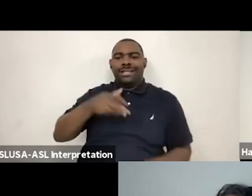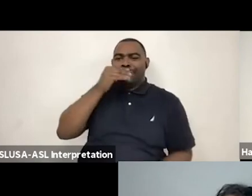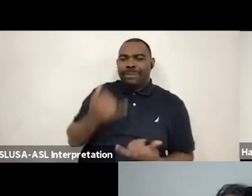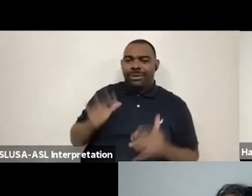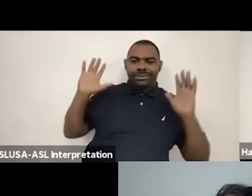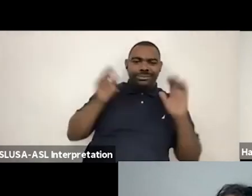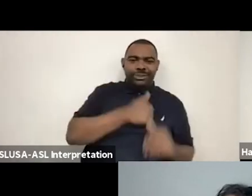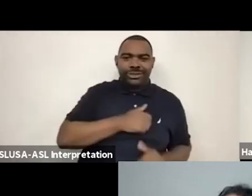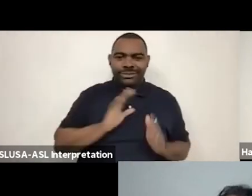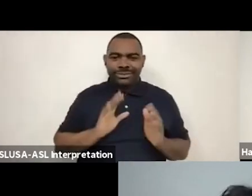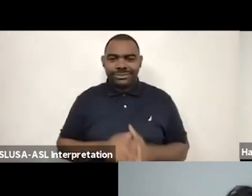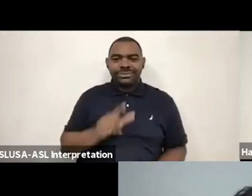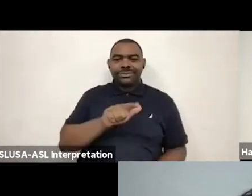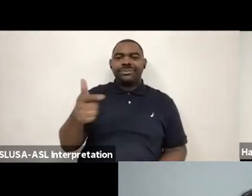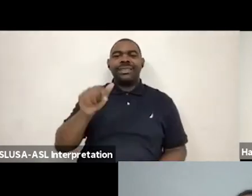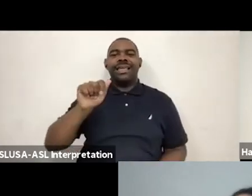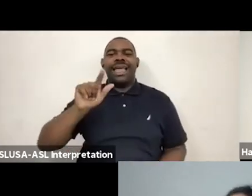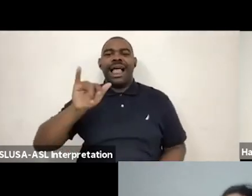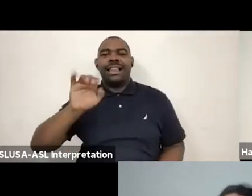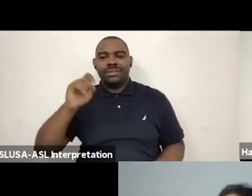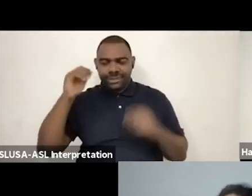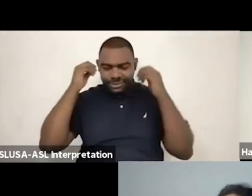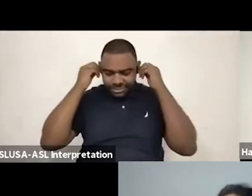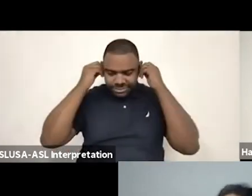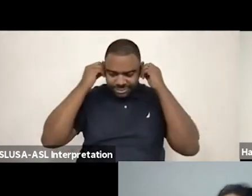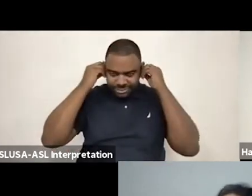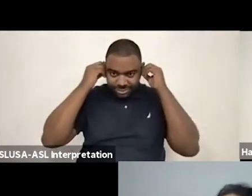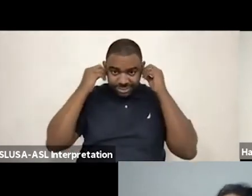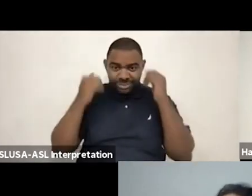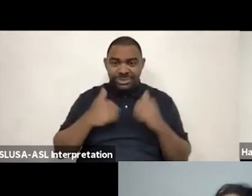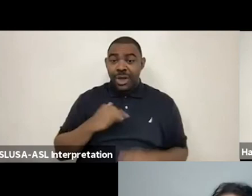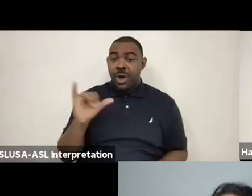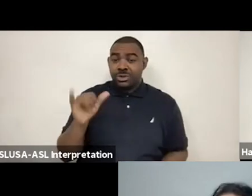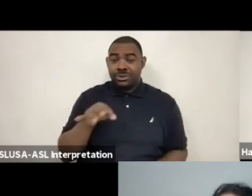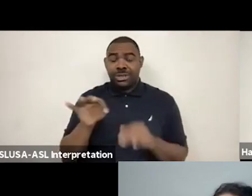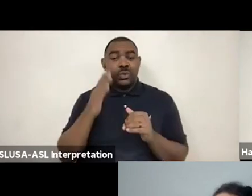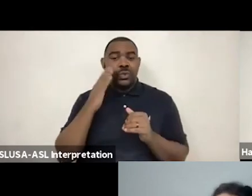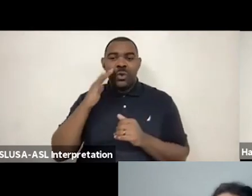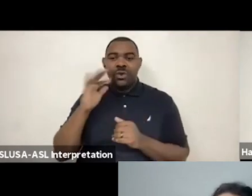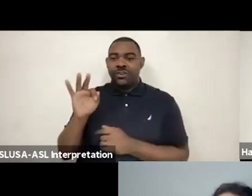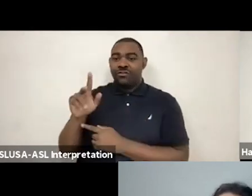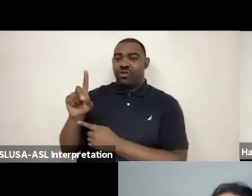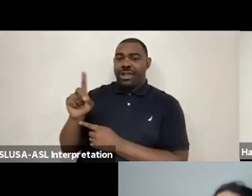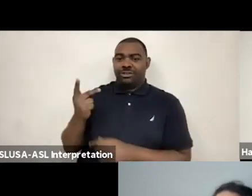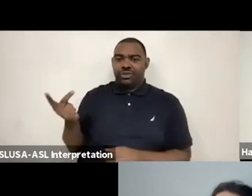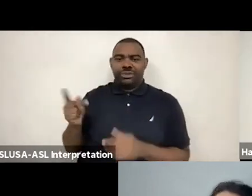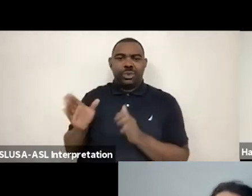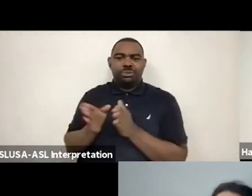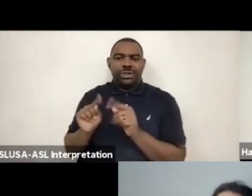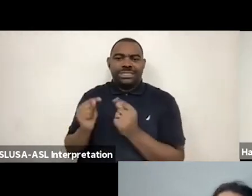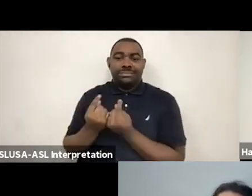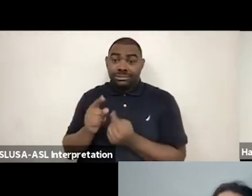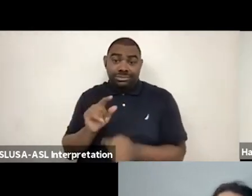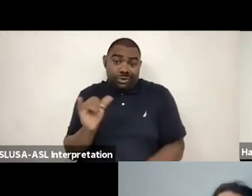Alice? I'll shut up now. I would also say, because as you all see, Fred and I were a small team, and so is